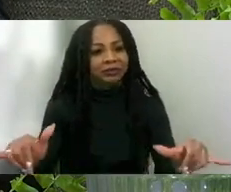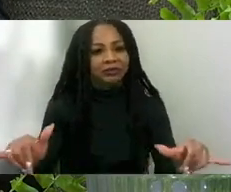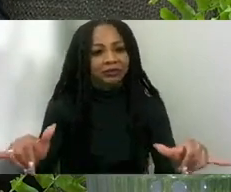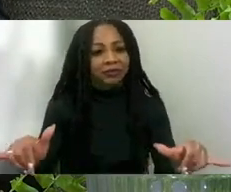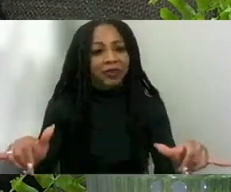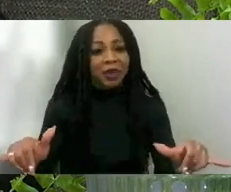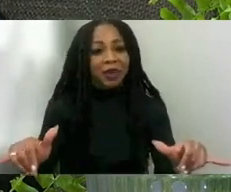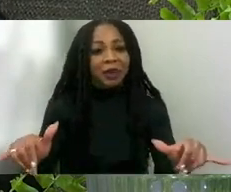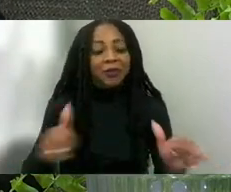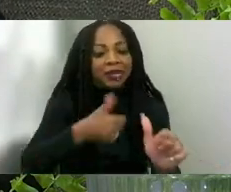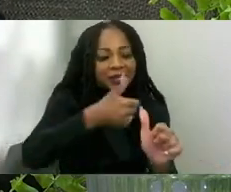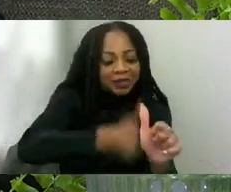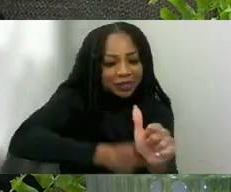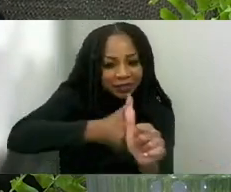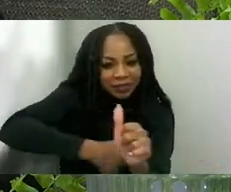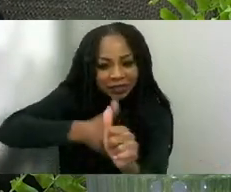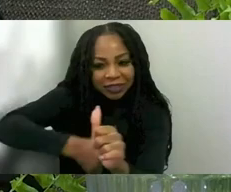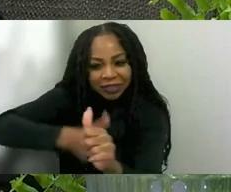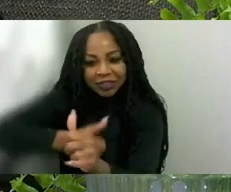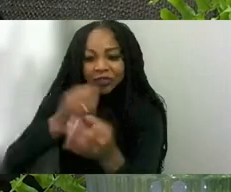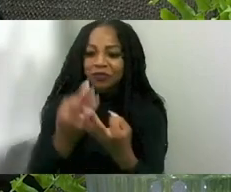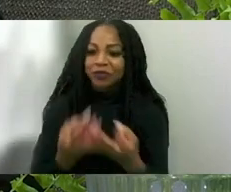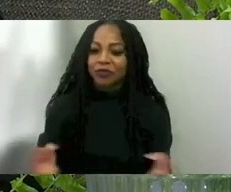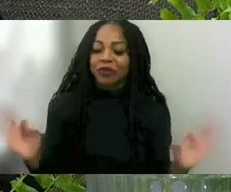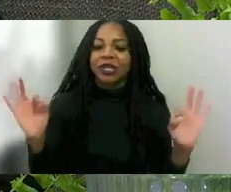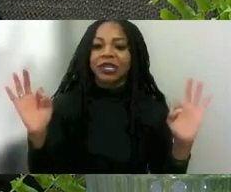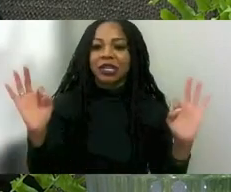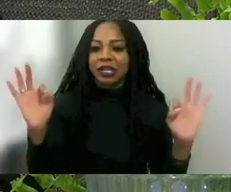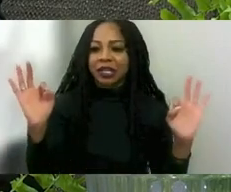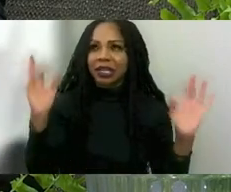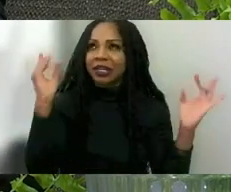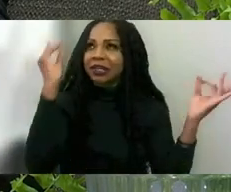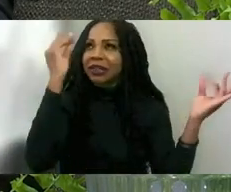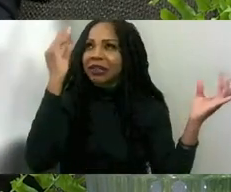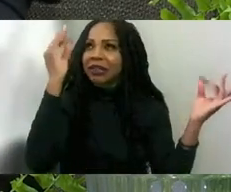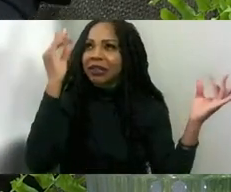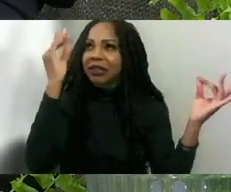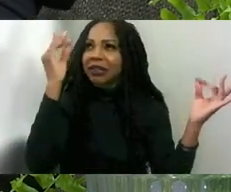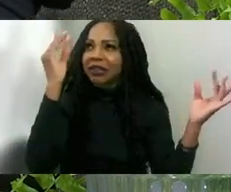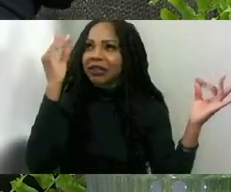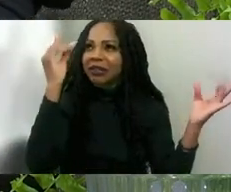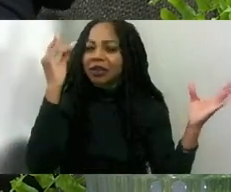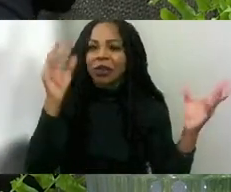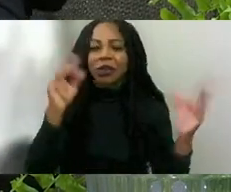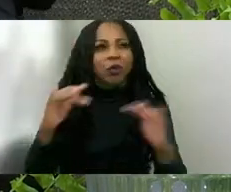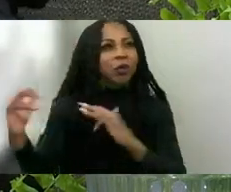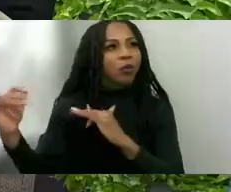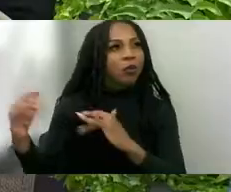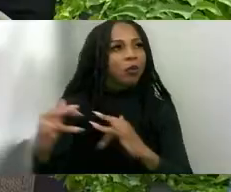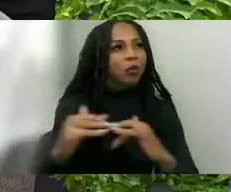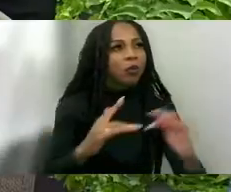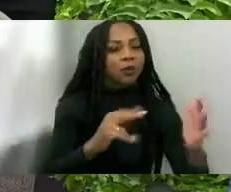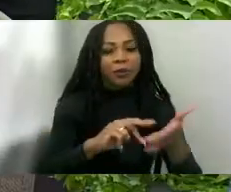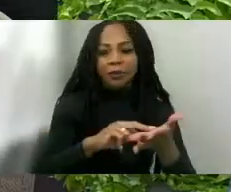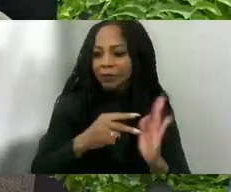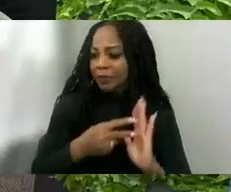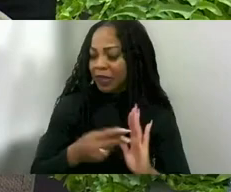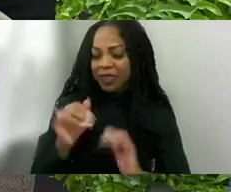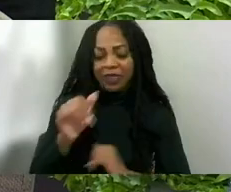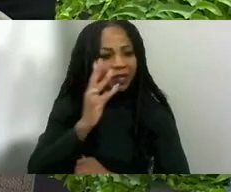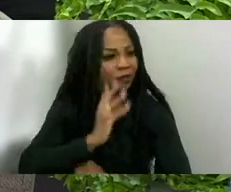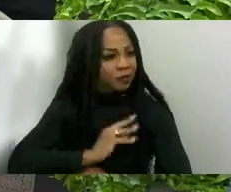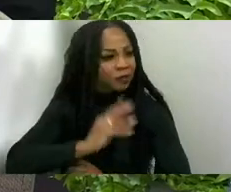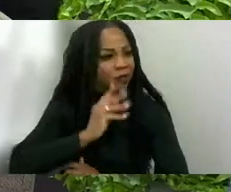each person goes into its own war. What does that mean? Mm-hmm. What is that experience? What is it going to